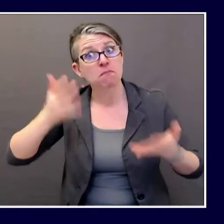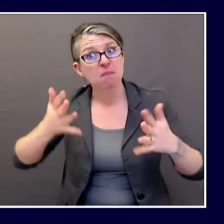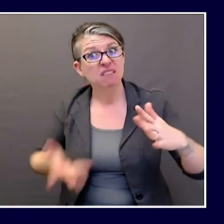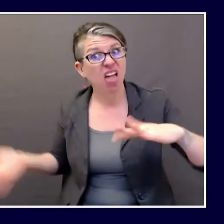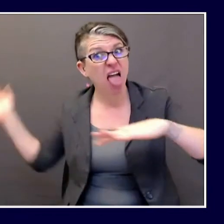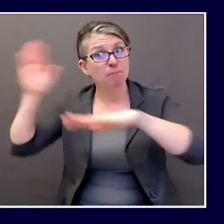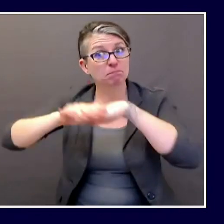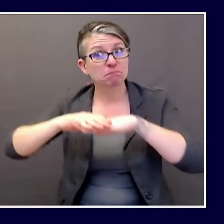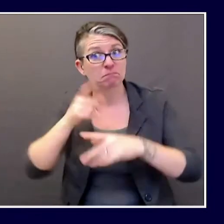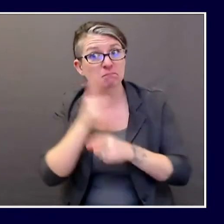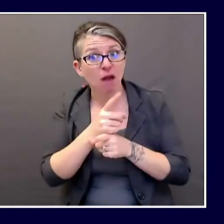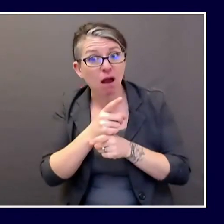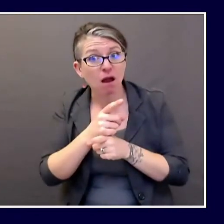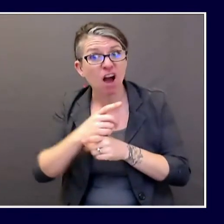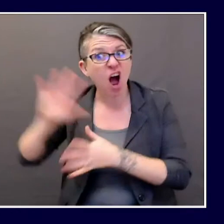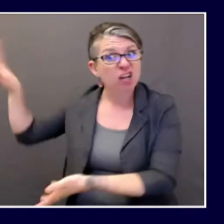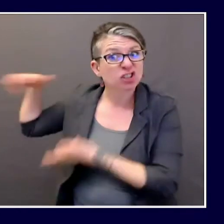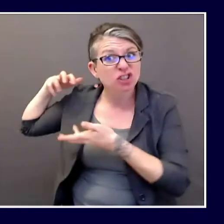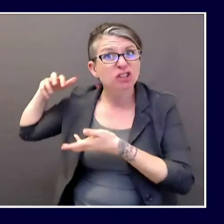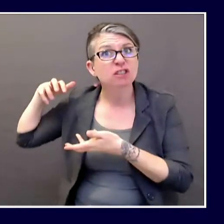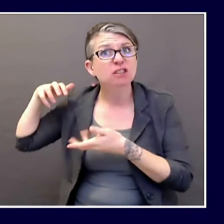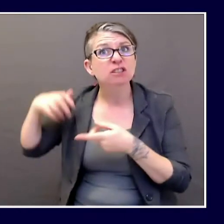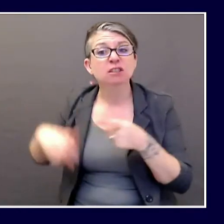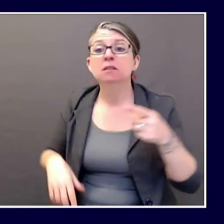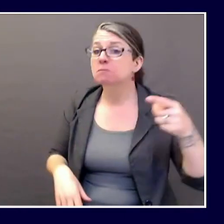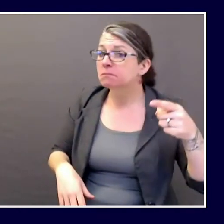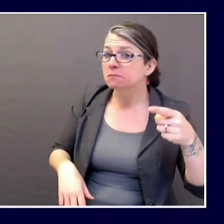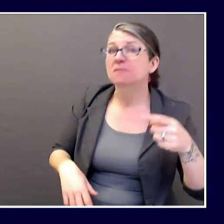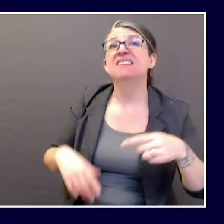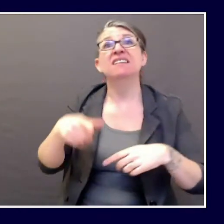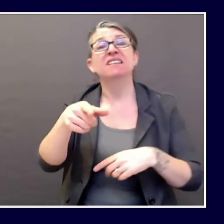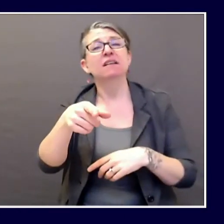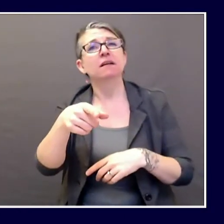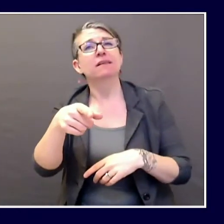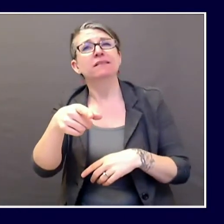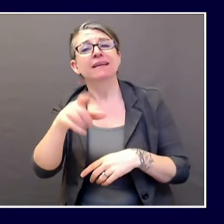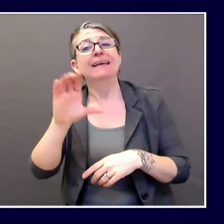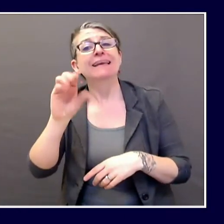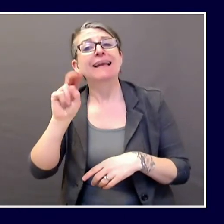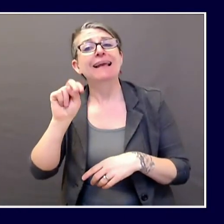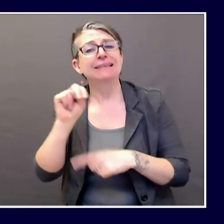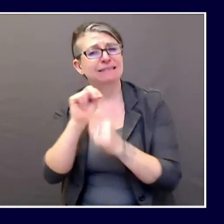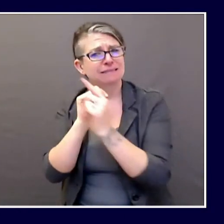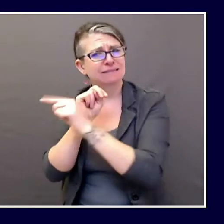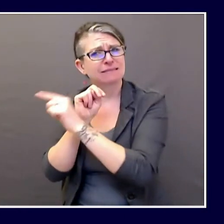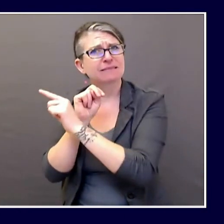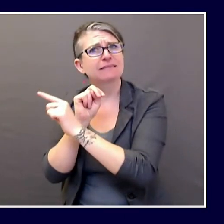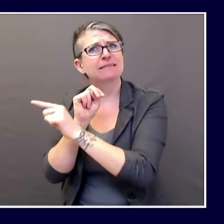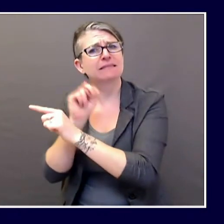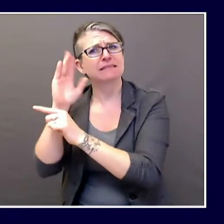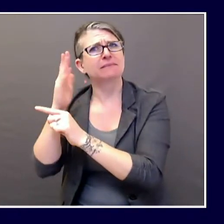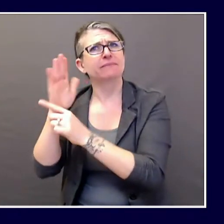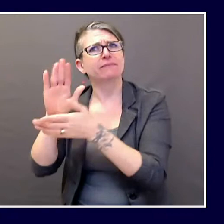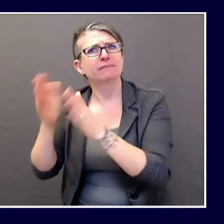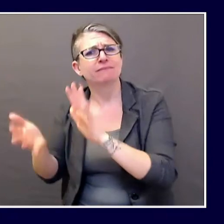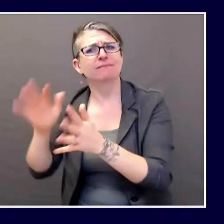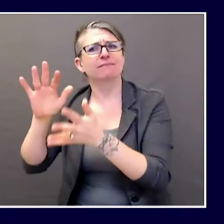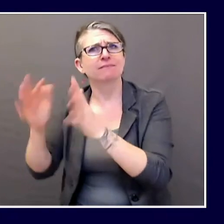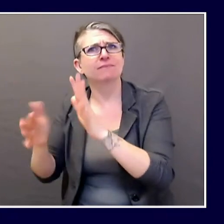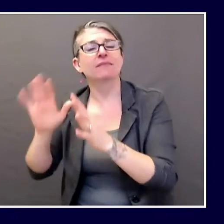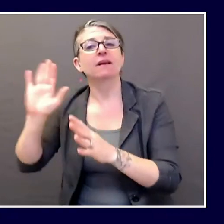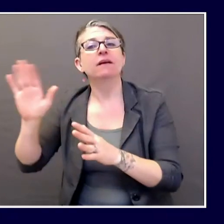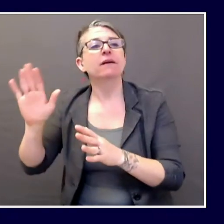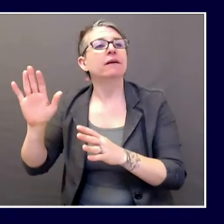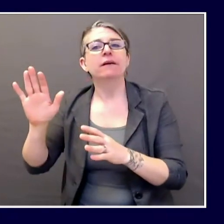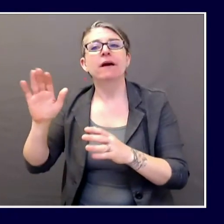the ages by a few weeks to stagger it out a little bit more, so you don't have a huge influx of people who become